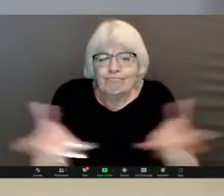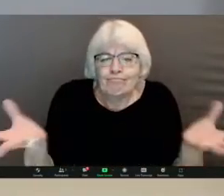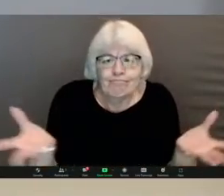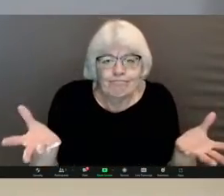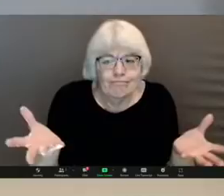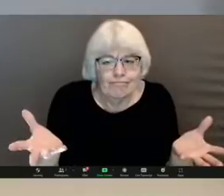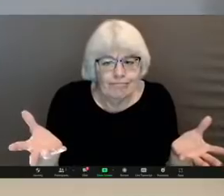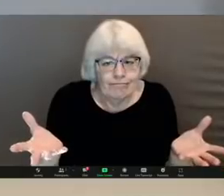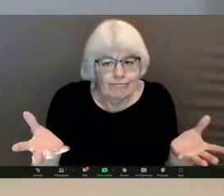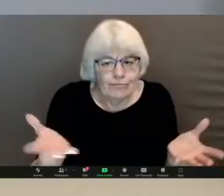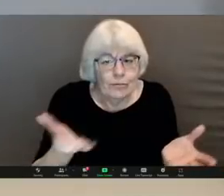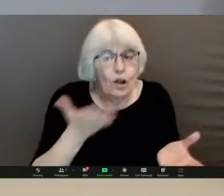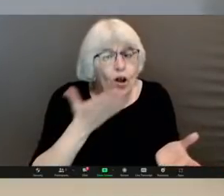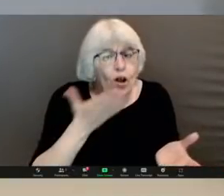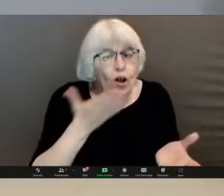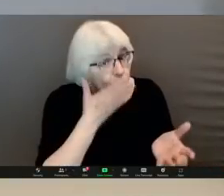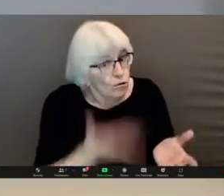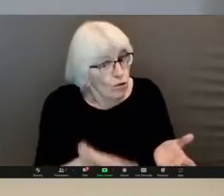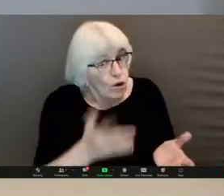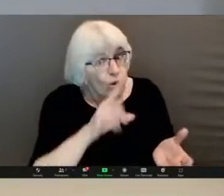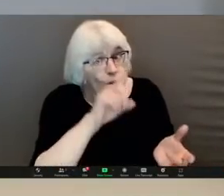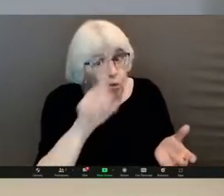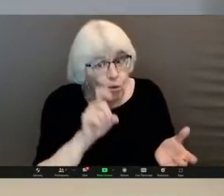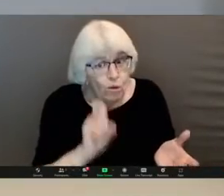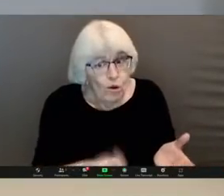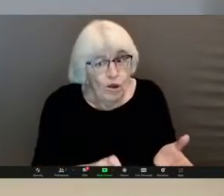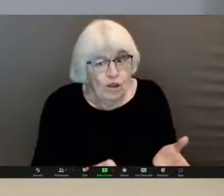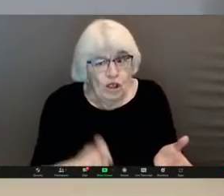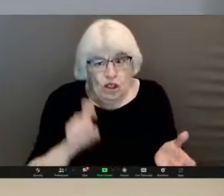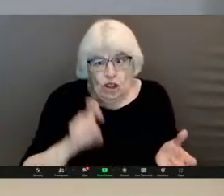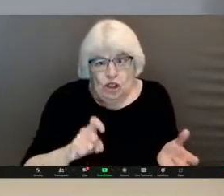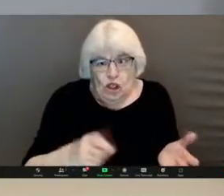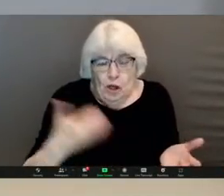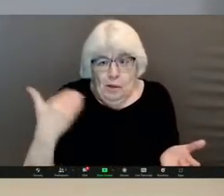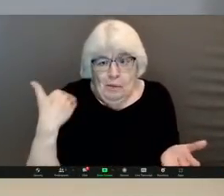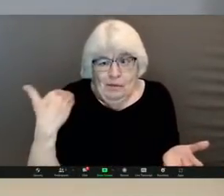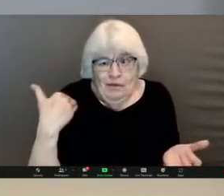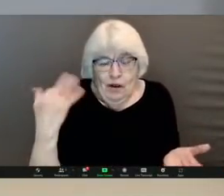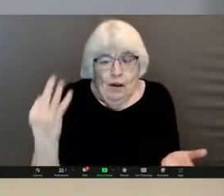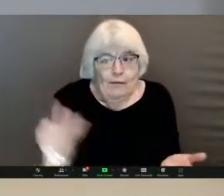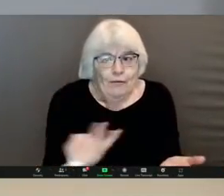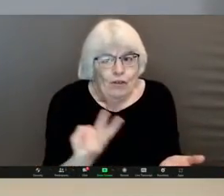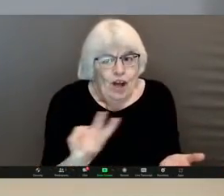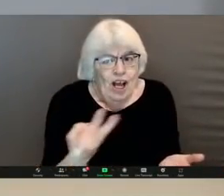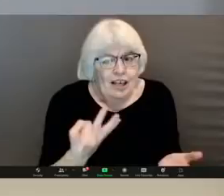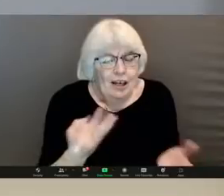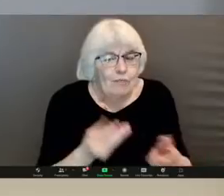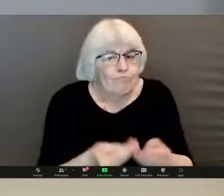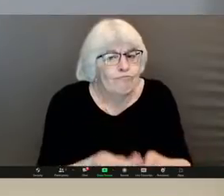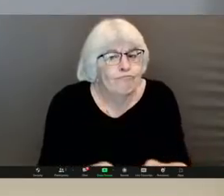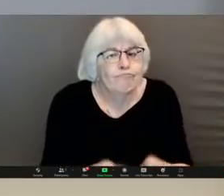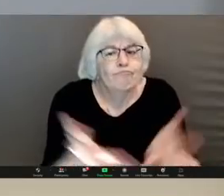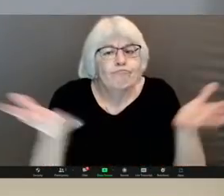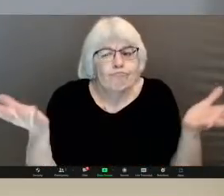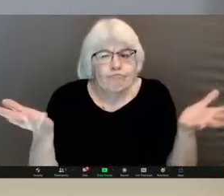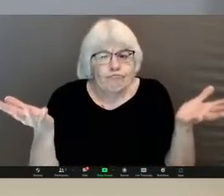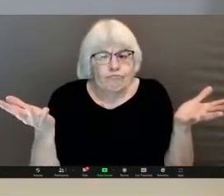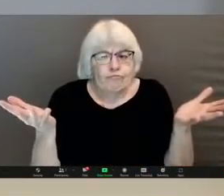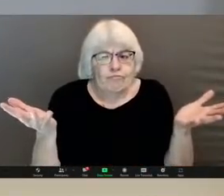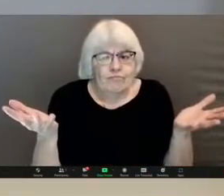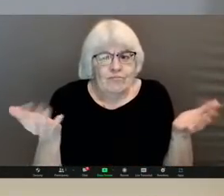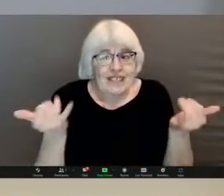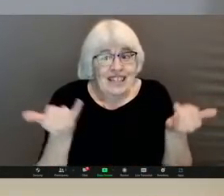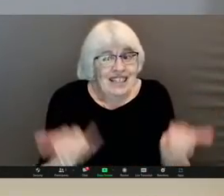were due to arrive on Friday into the province, and they were delayed a little bit. So I think we were hoping this morning